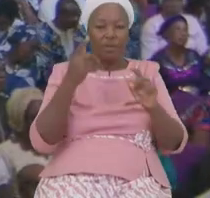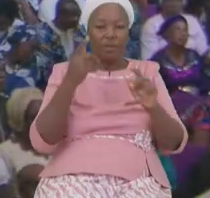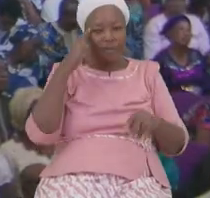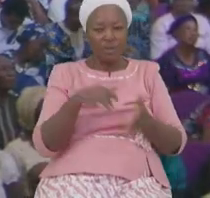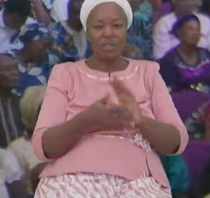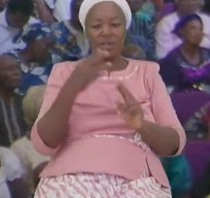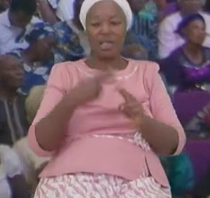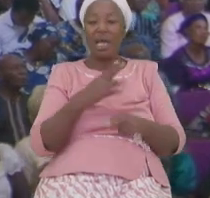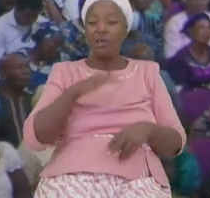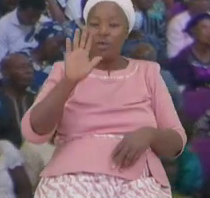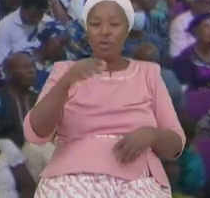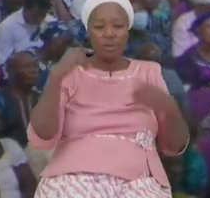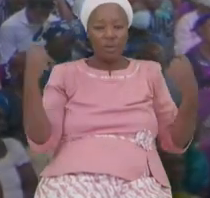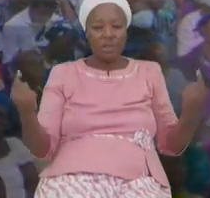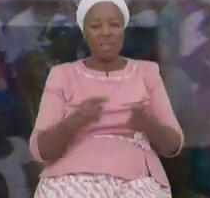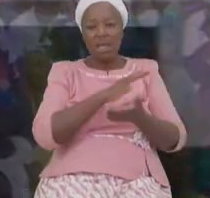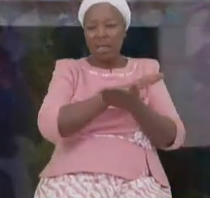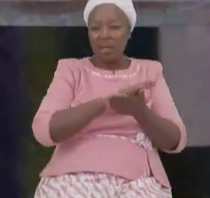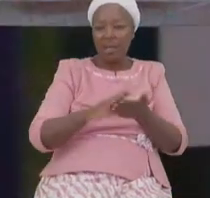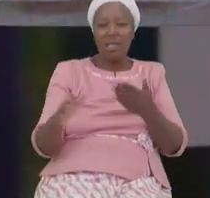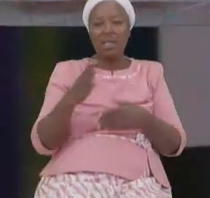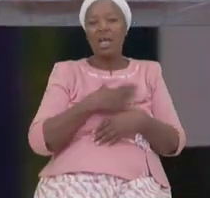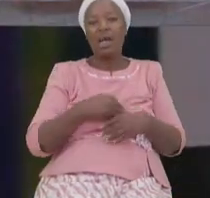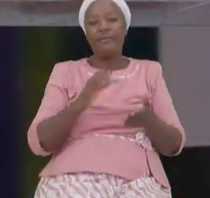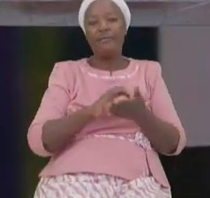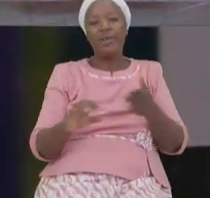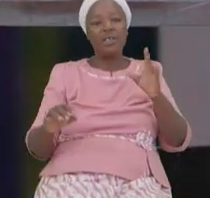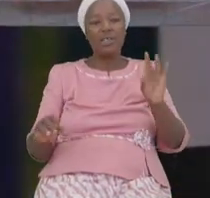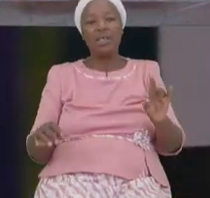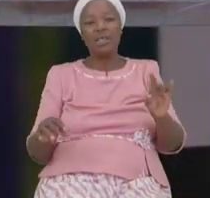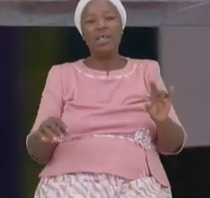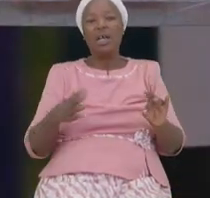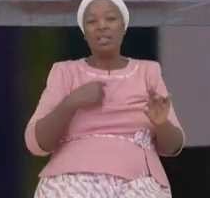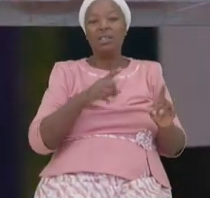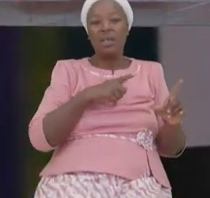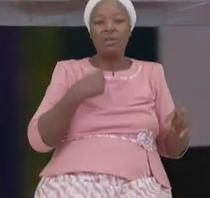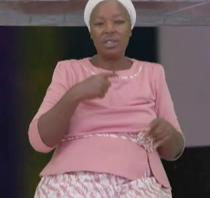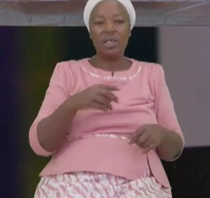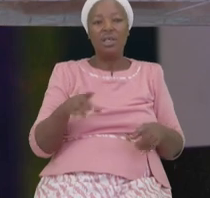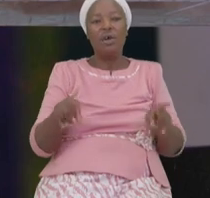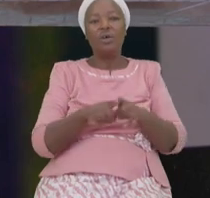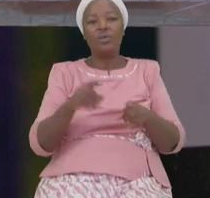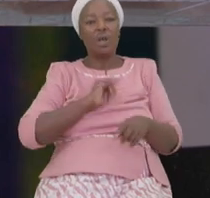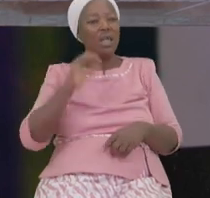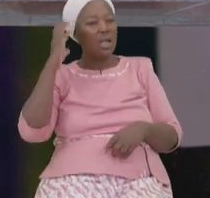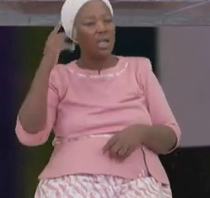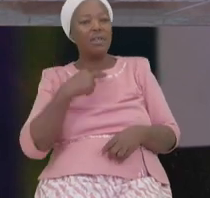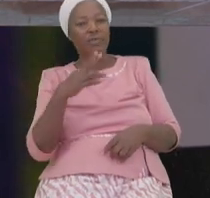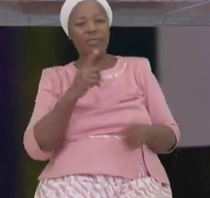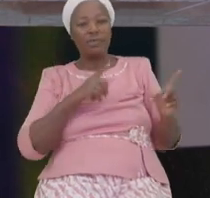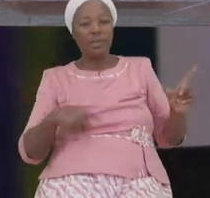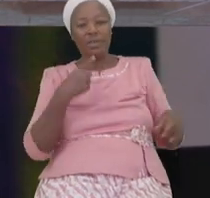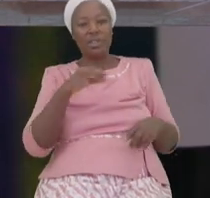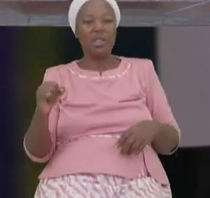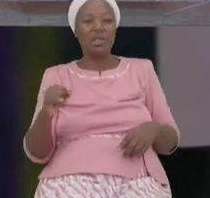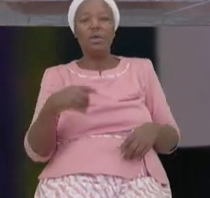thy sin purged. And then in verse 8, the Lord said, also I heard the voice of the Lord